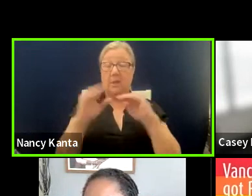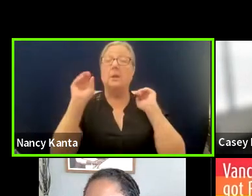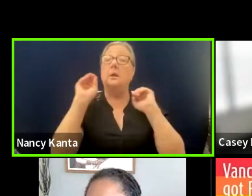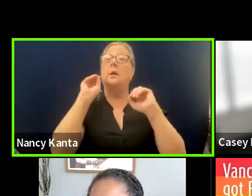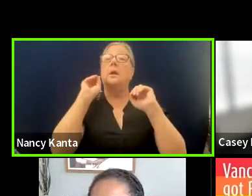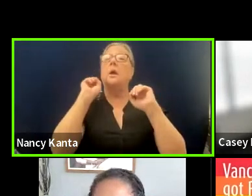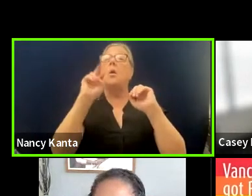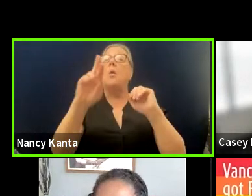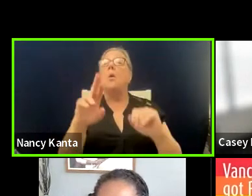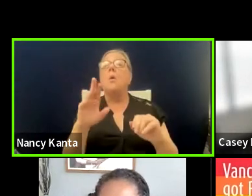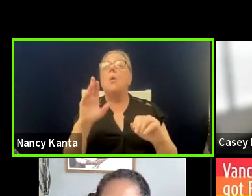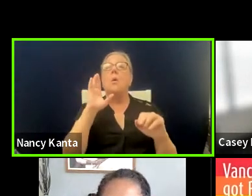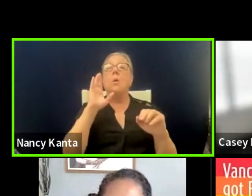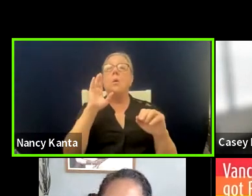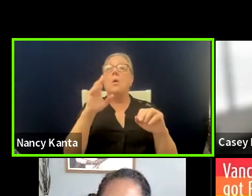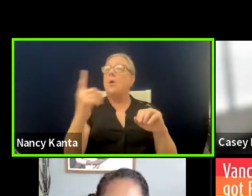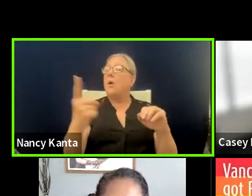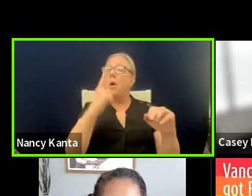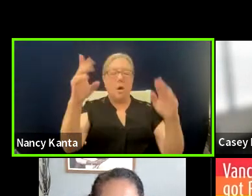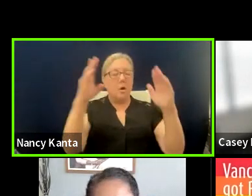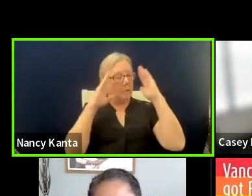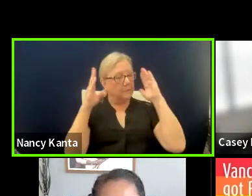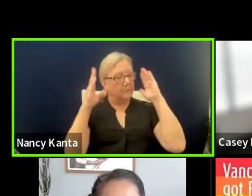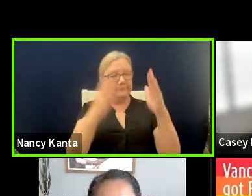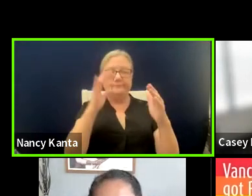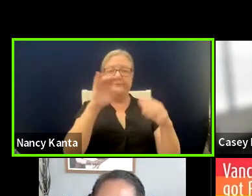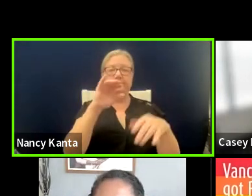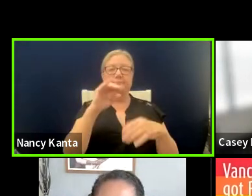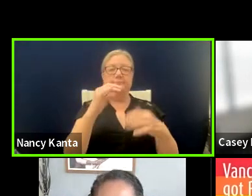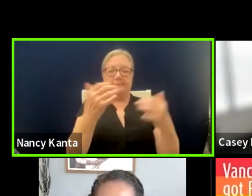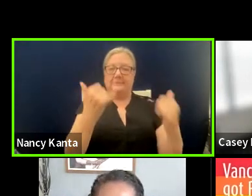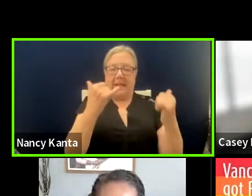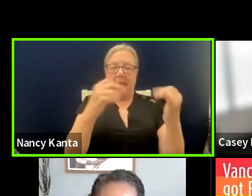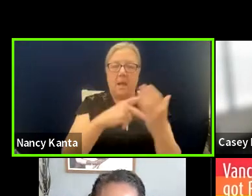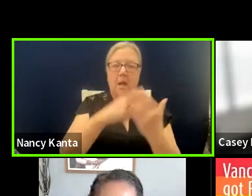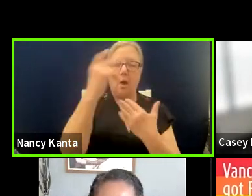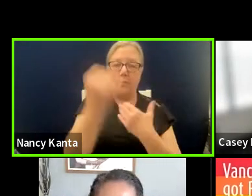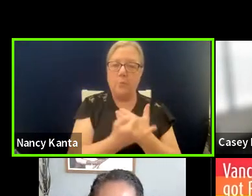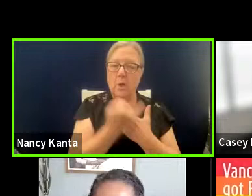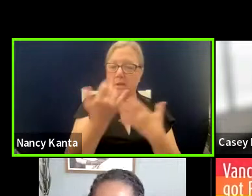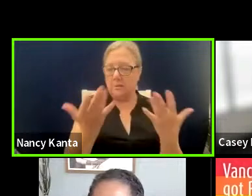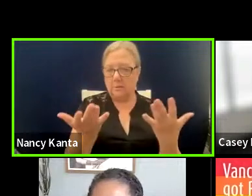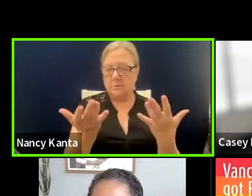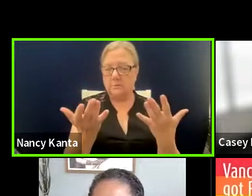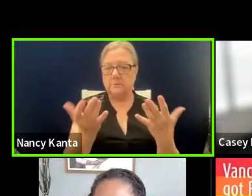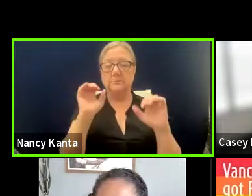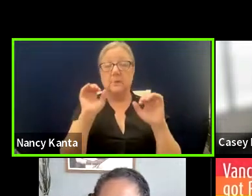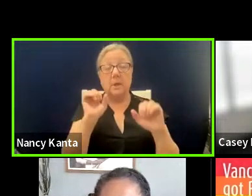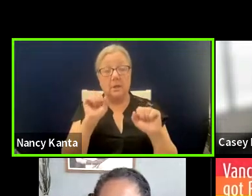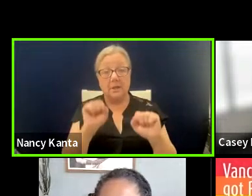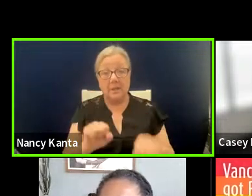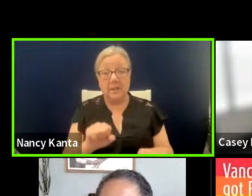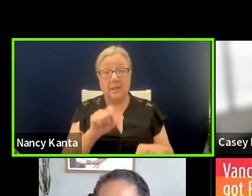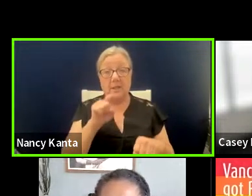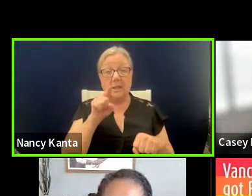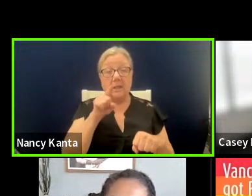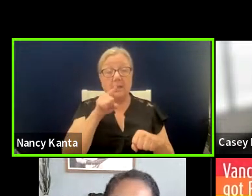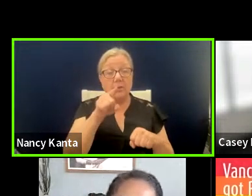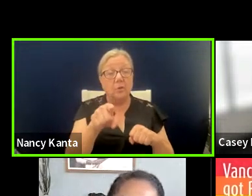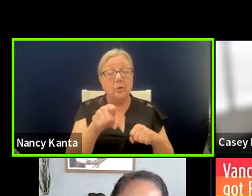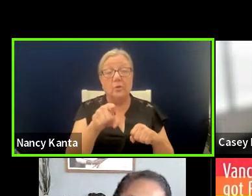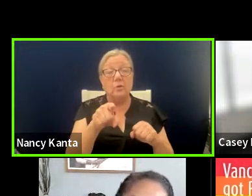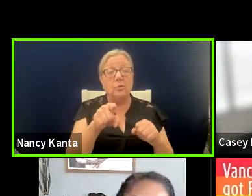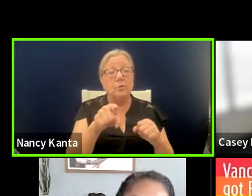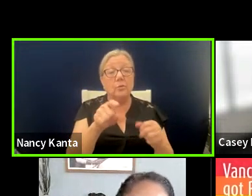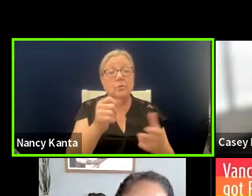placed on this phase of the project? Or I'm wondering if you can kind of help me place some of that work that